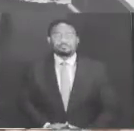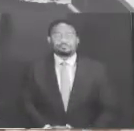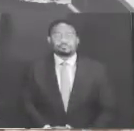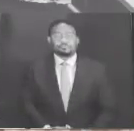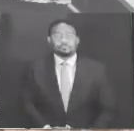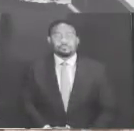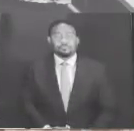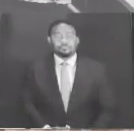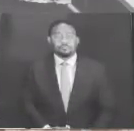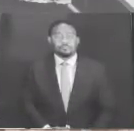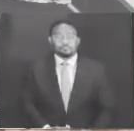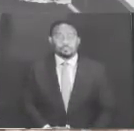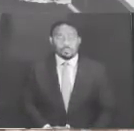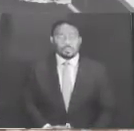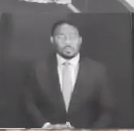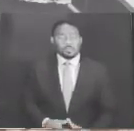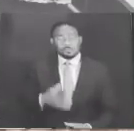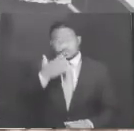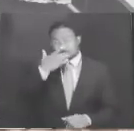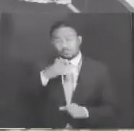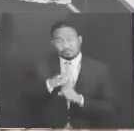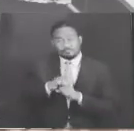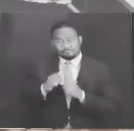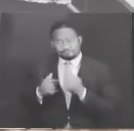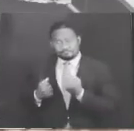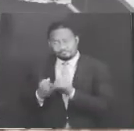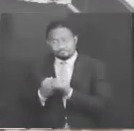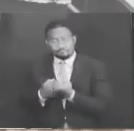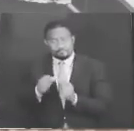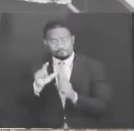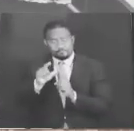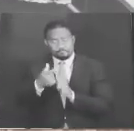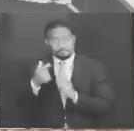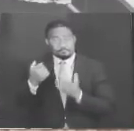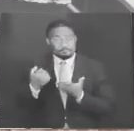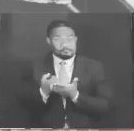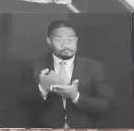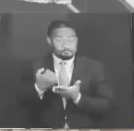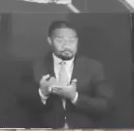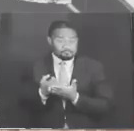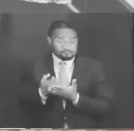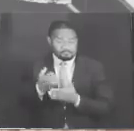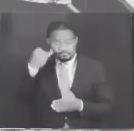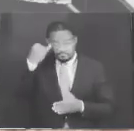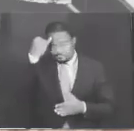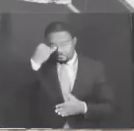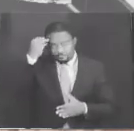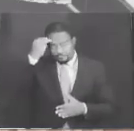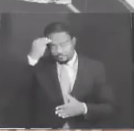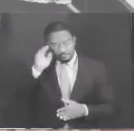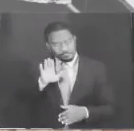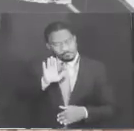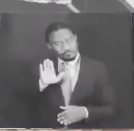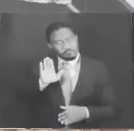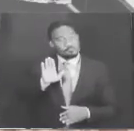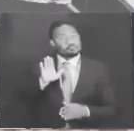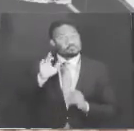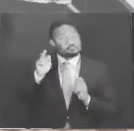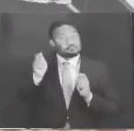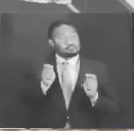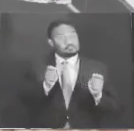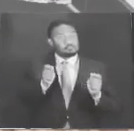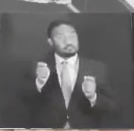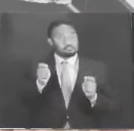with our promise to revitalize the local economy, President Mohammed's administration has prioritized improving